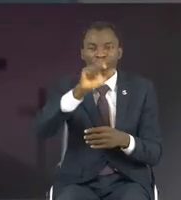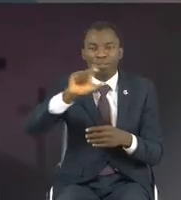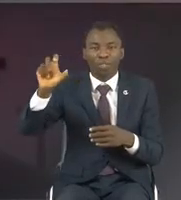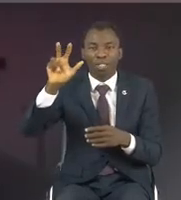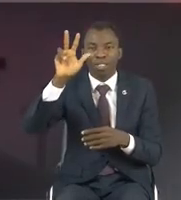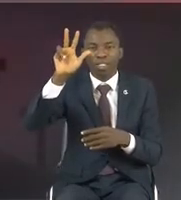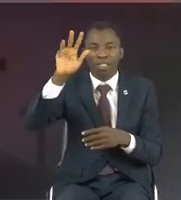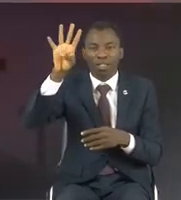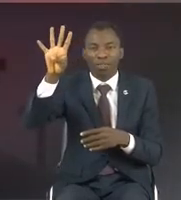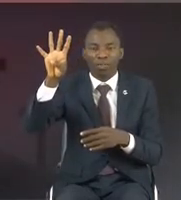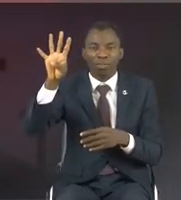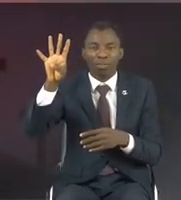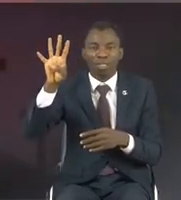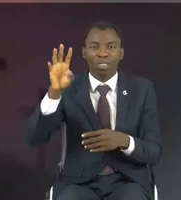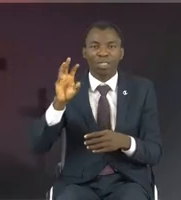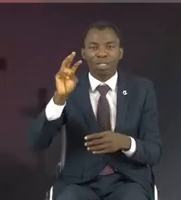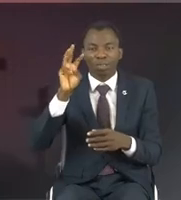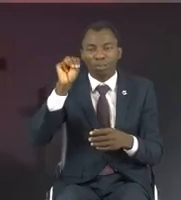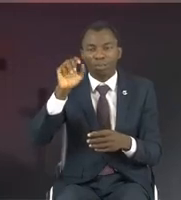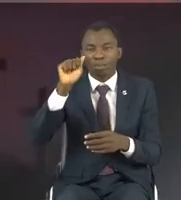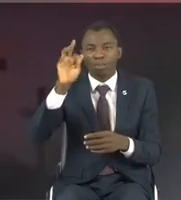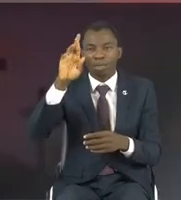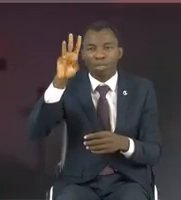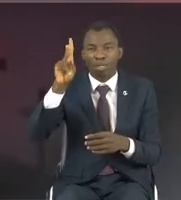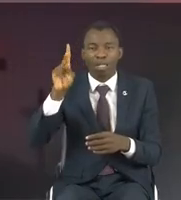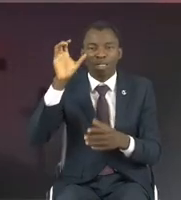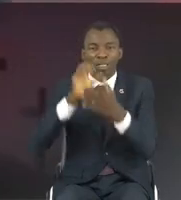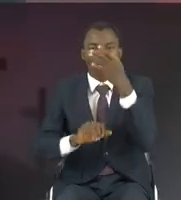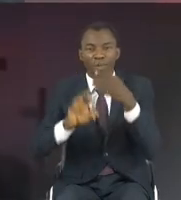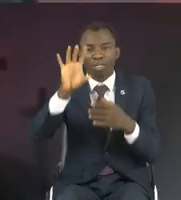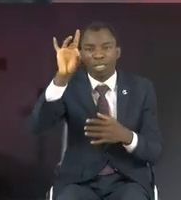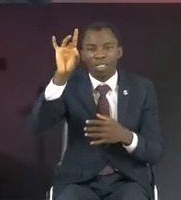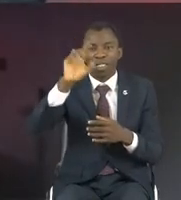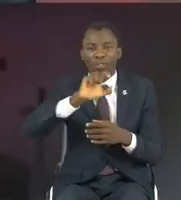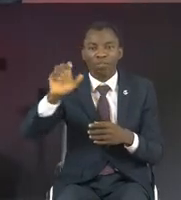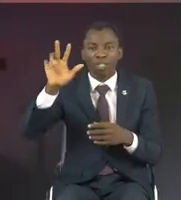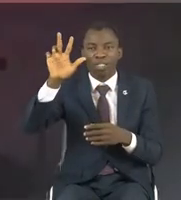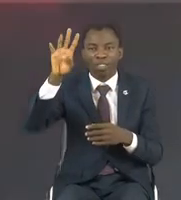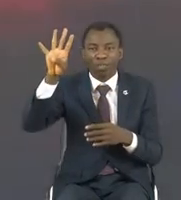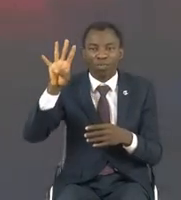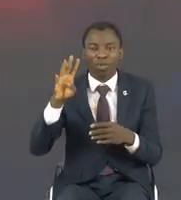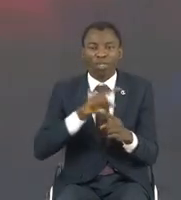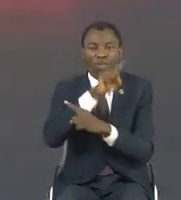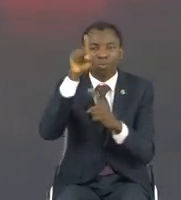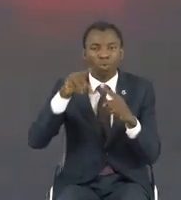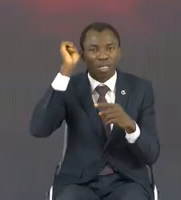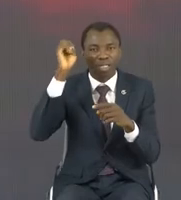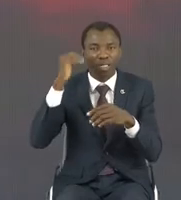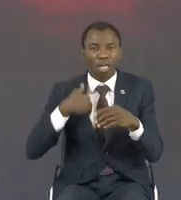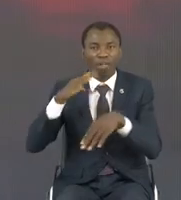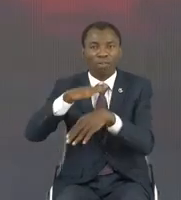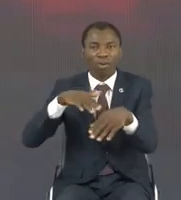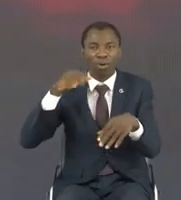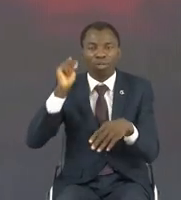Mark chapter 8, verse 34. And when he had called the